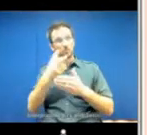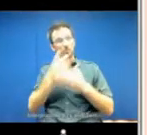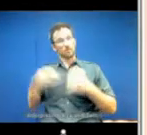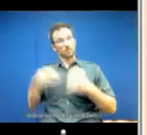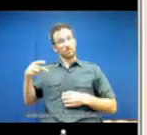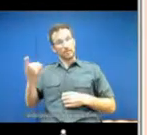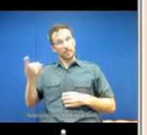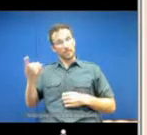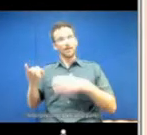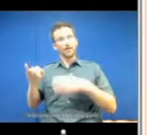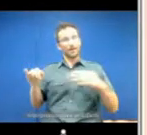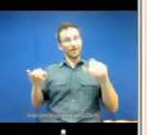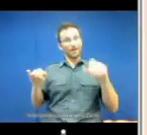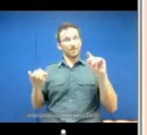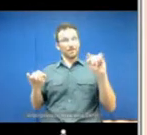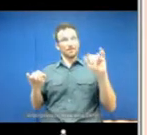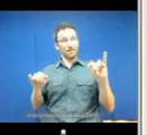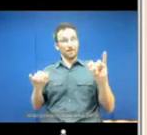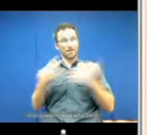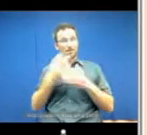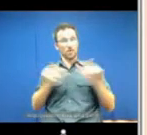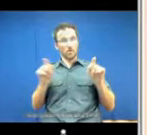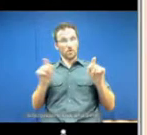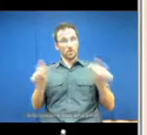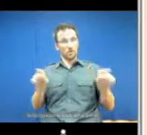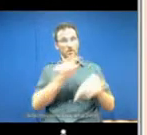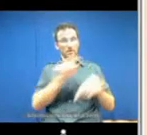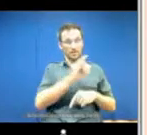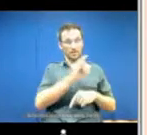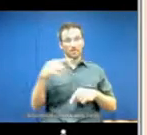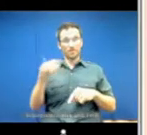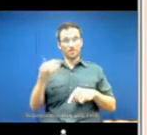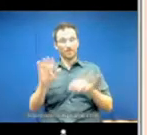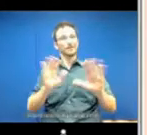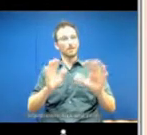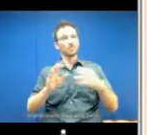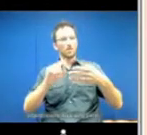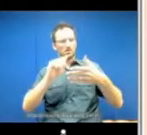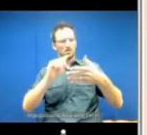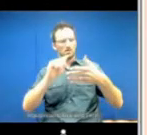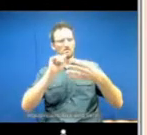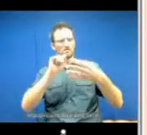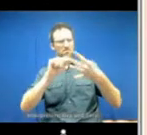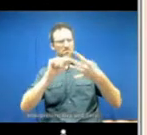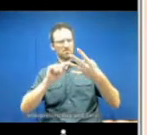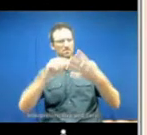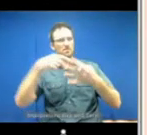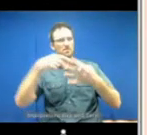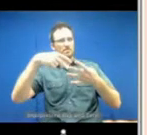This slide, except for the last bullet, applies to proceedings interpreters.